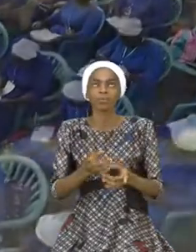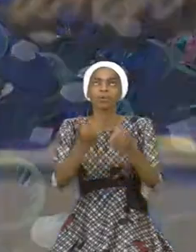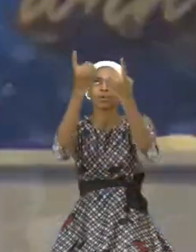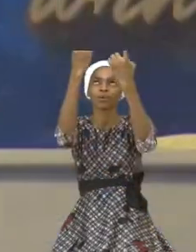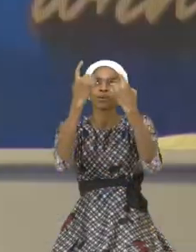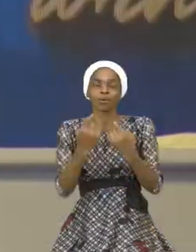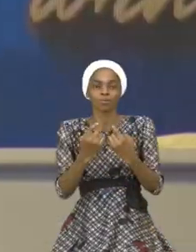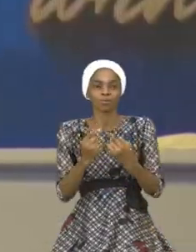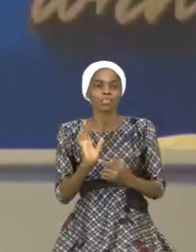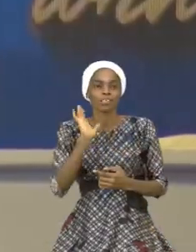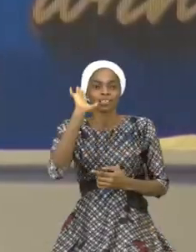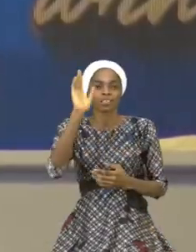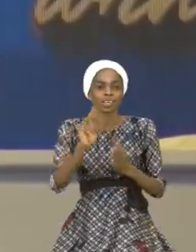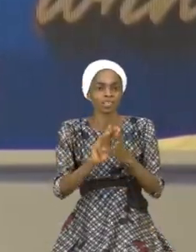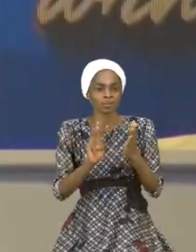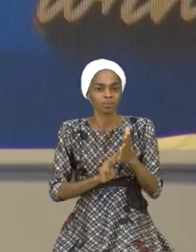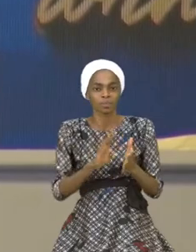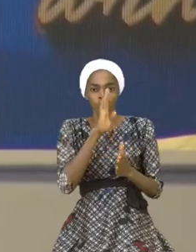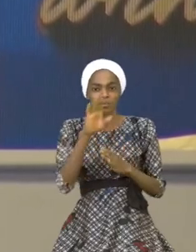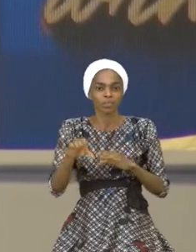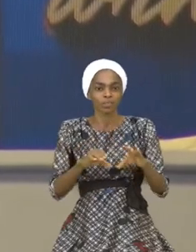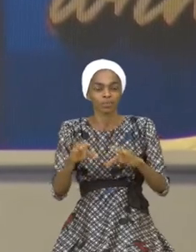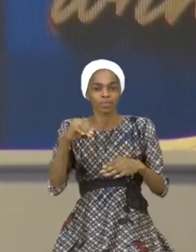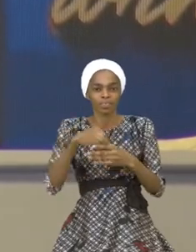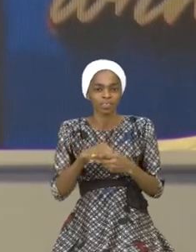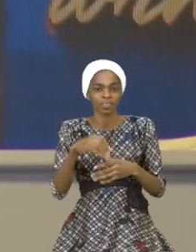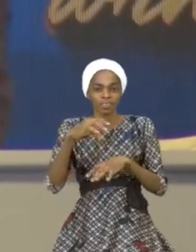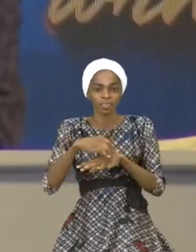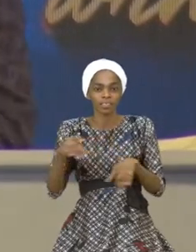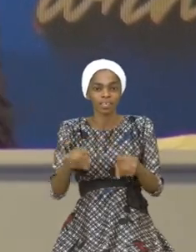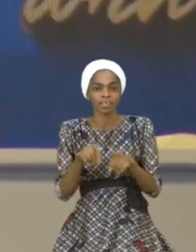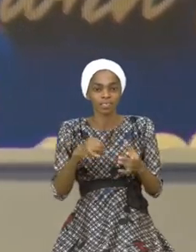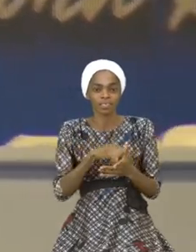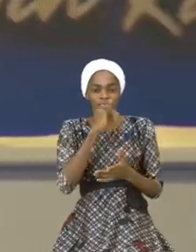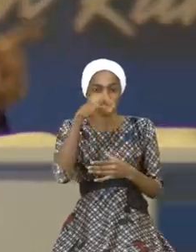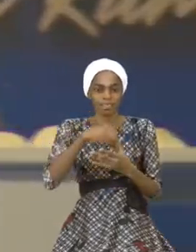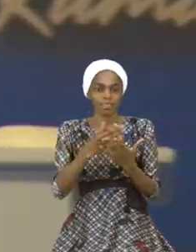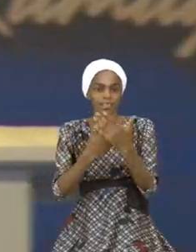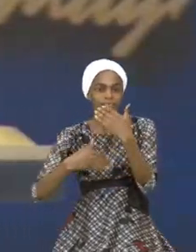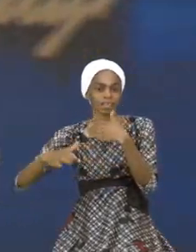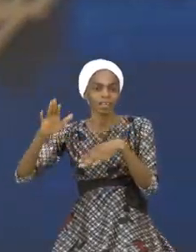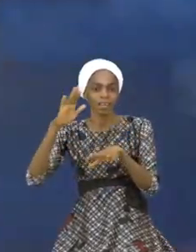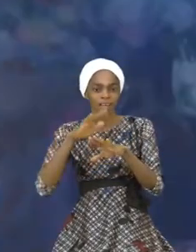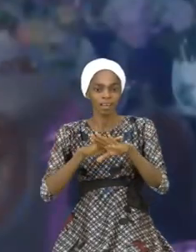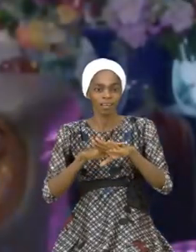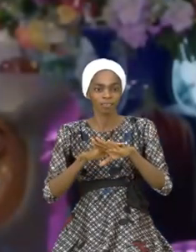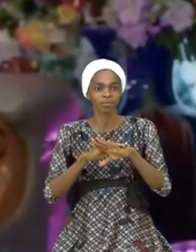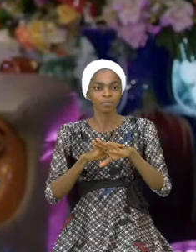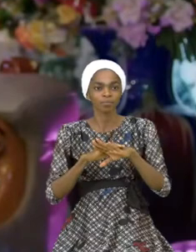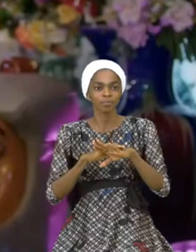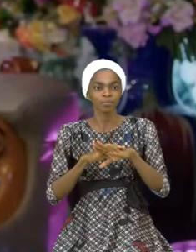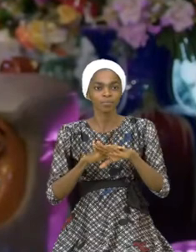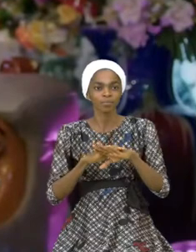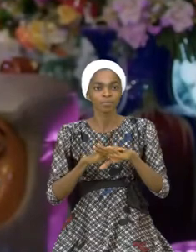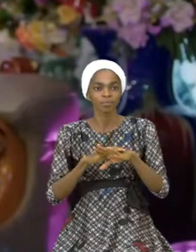done in earth as it is in heaven look look at verstappen very there but